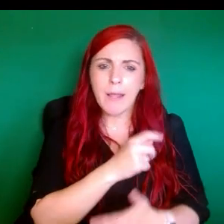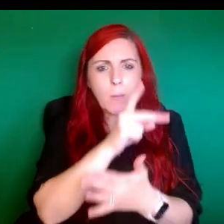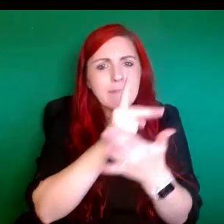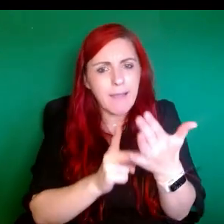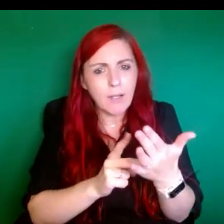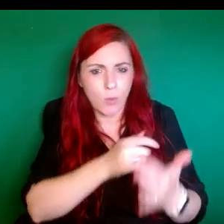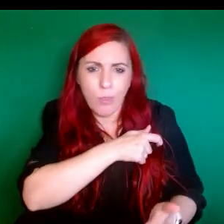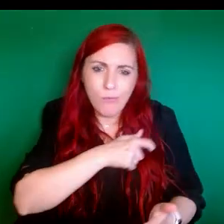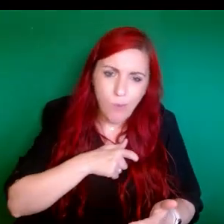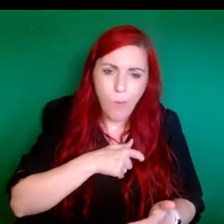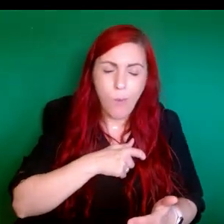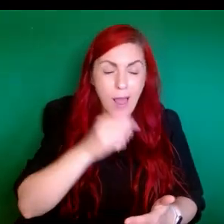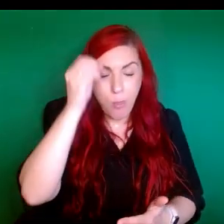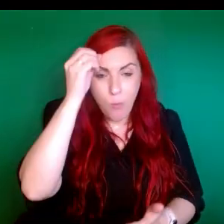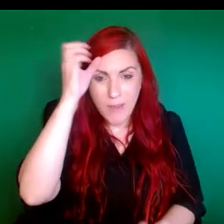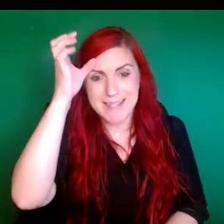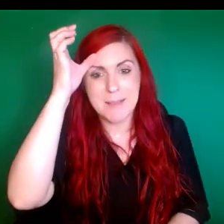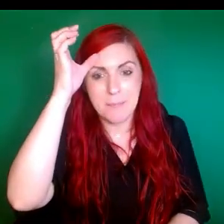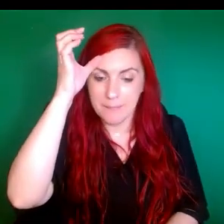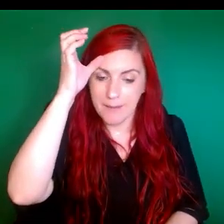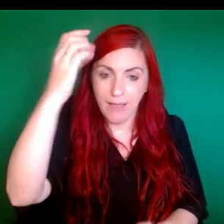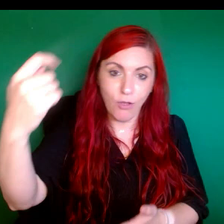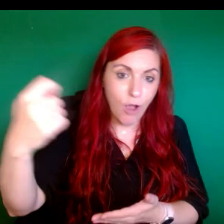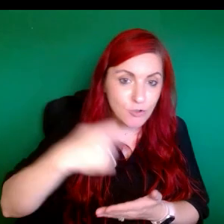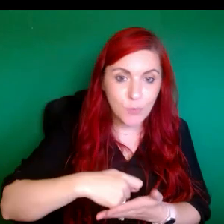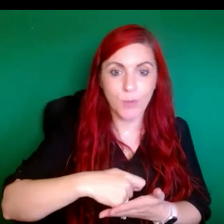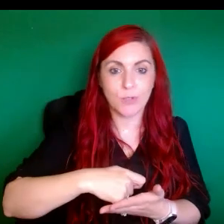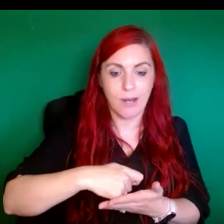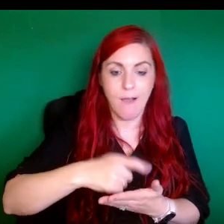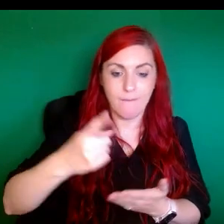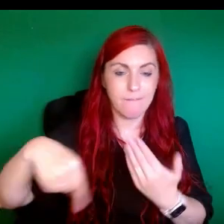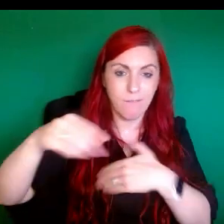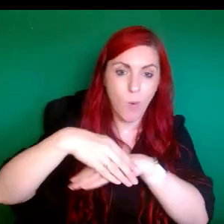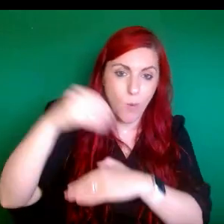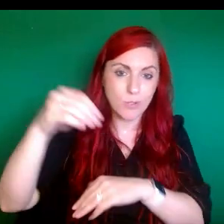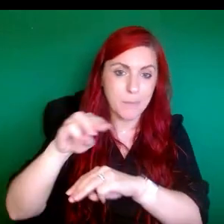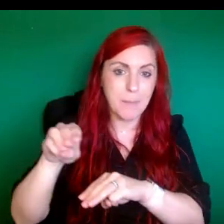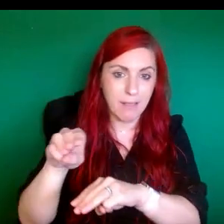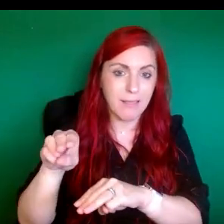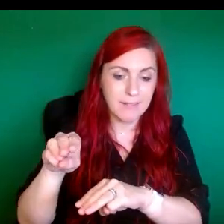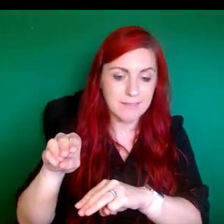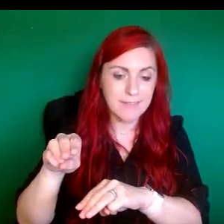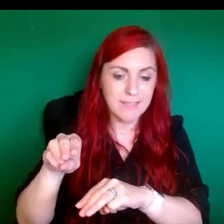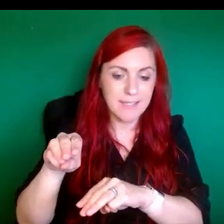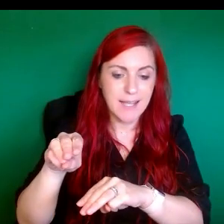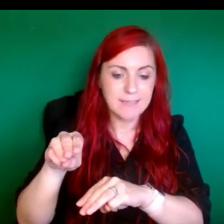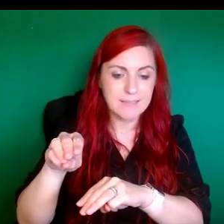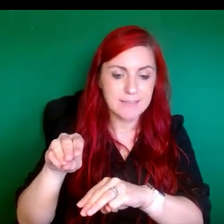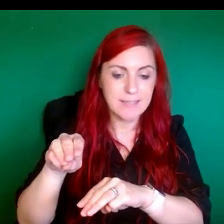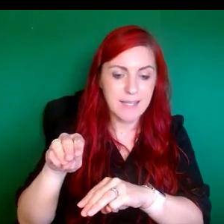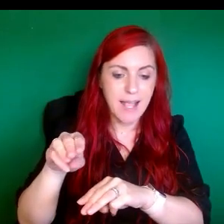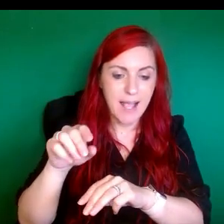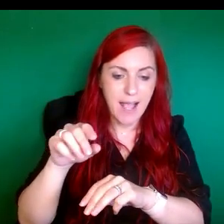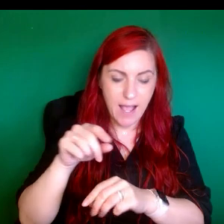and the contribution of our older generation, and that we are able to offer